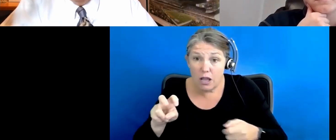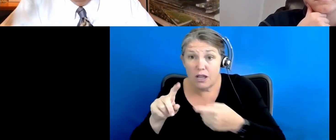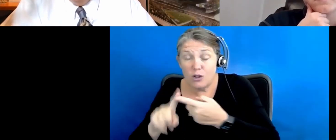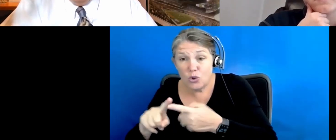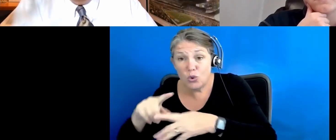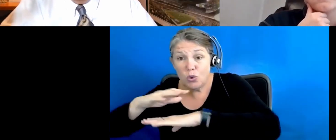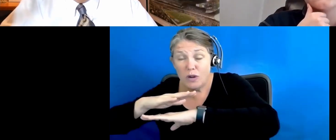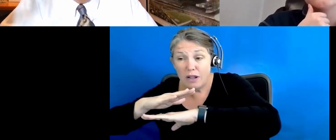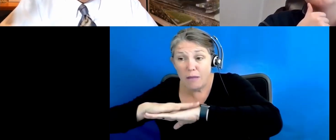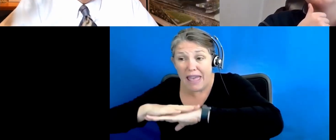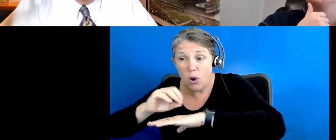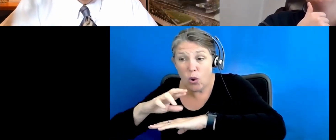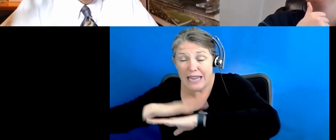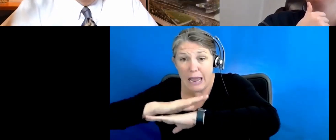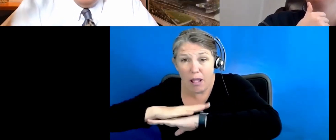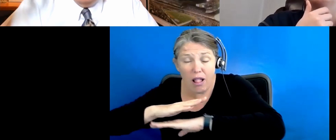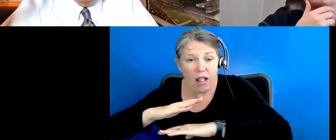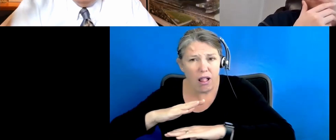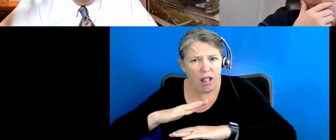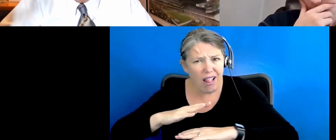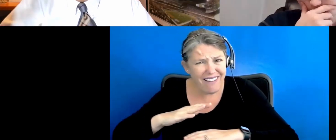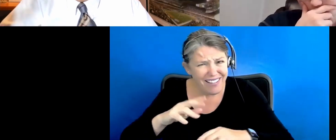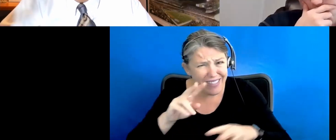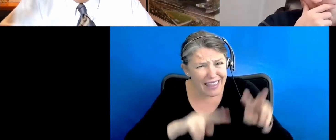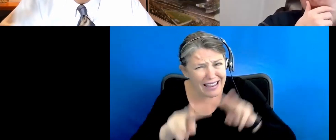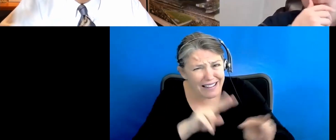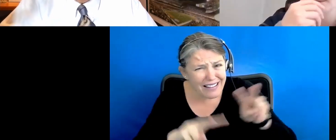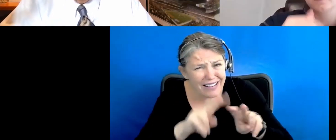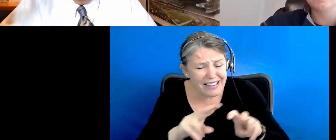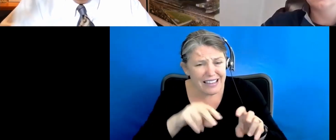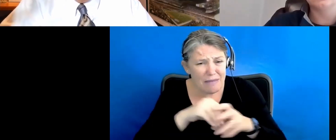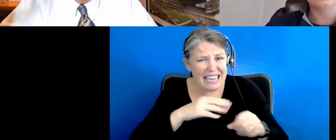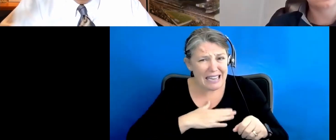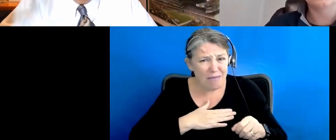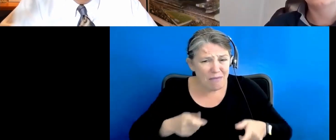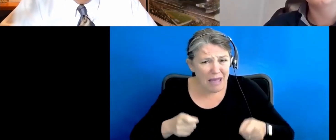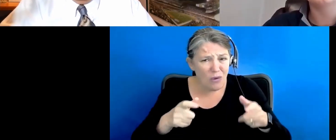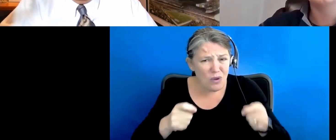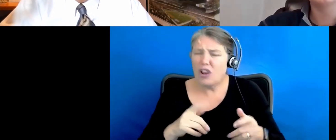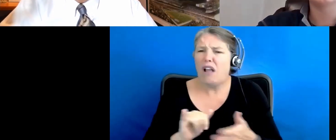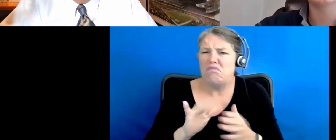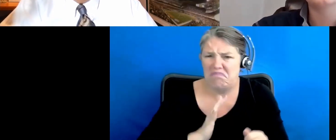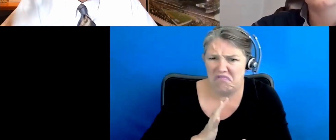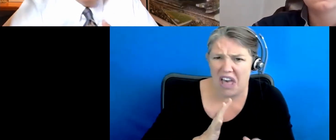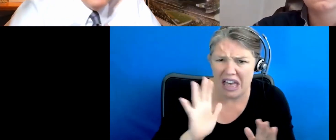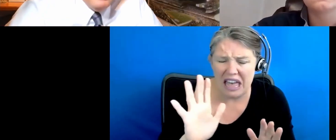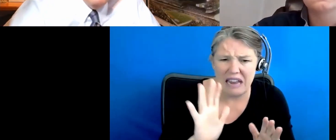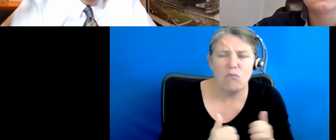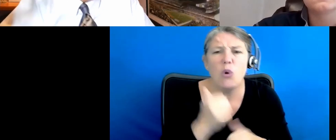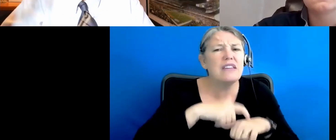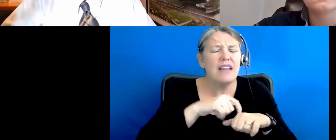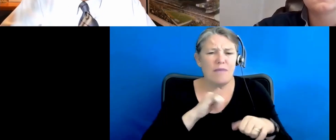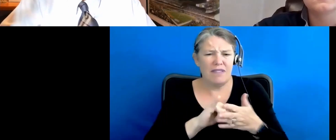my wheelchair. And oftentimes that's fine when there is, I have